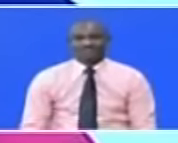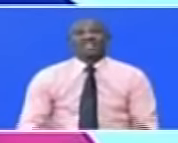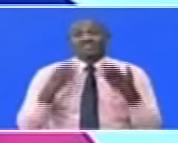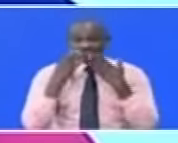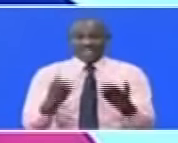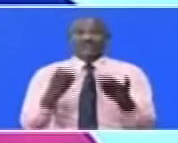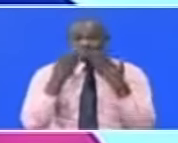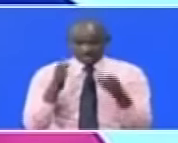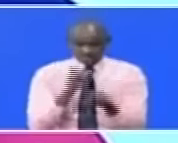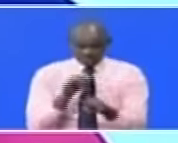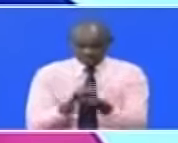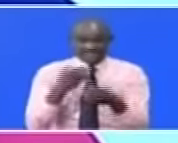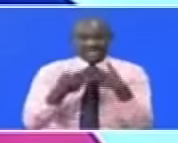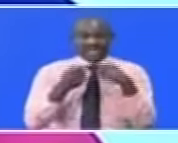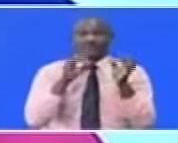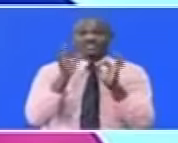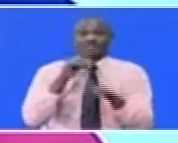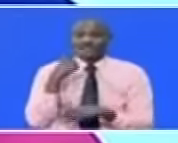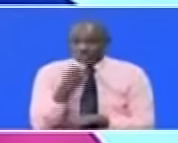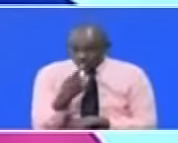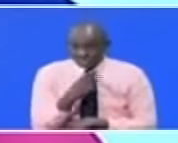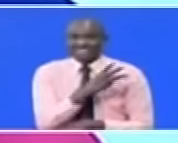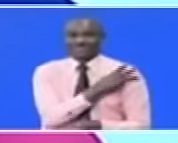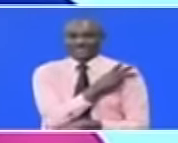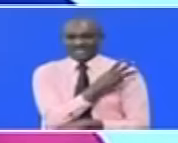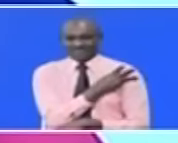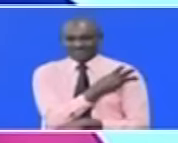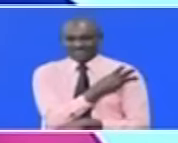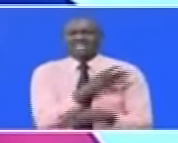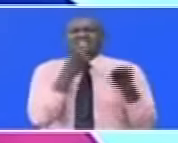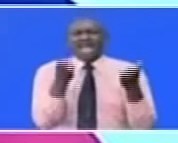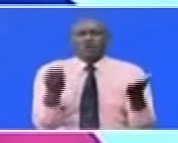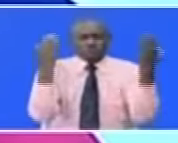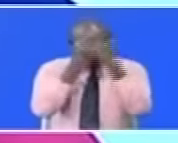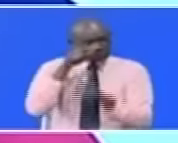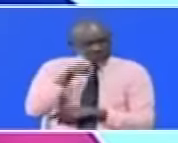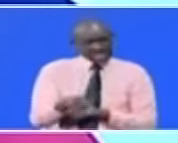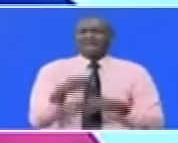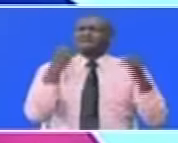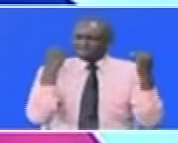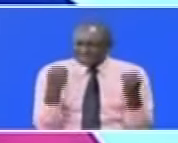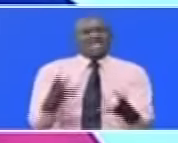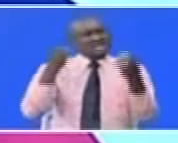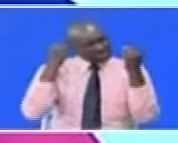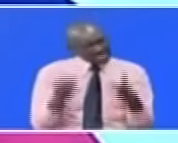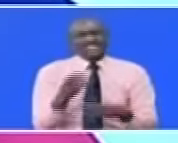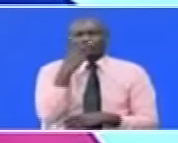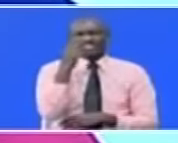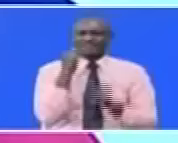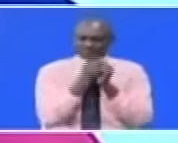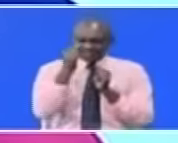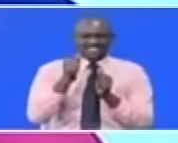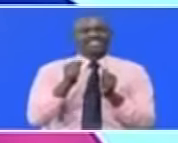Right, thank you very much for joining us. Our sign language interpreter is William Silla. Now tonight, hundreds of thousands of 2015